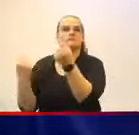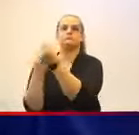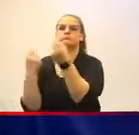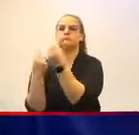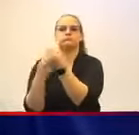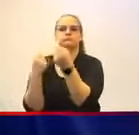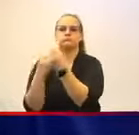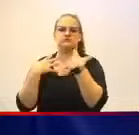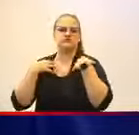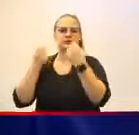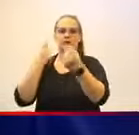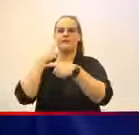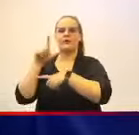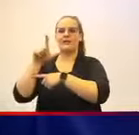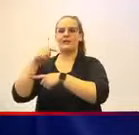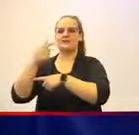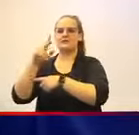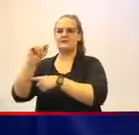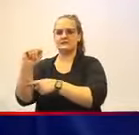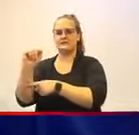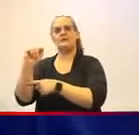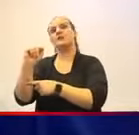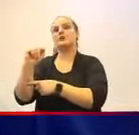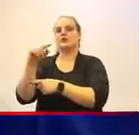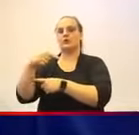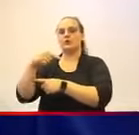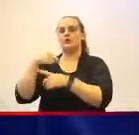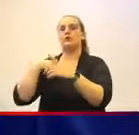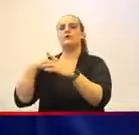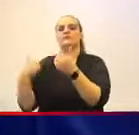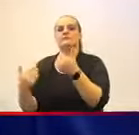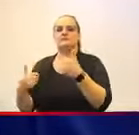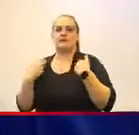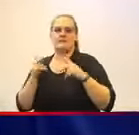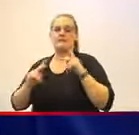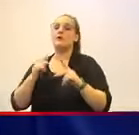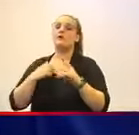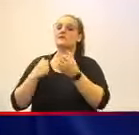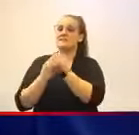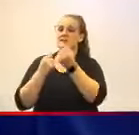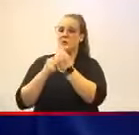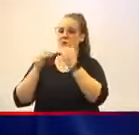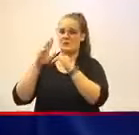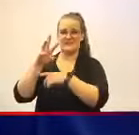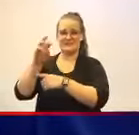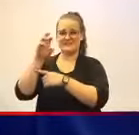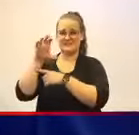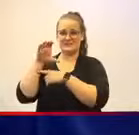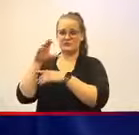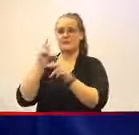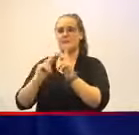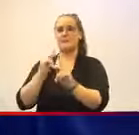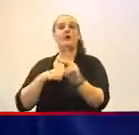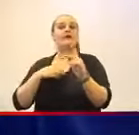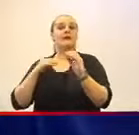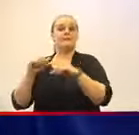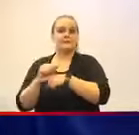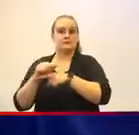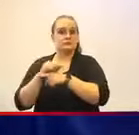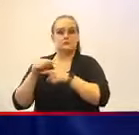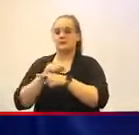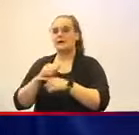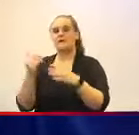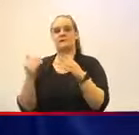more than 600 LGBTQ and allied youth each year, training 1,000 youth-serving adults,